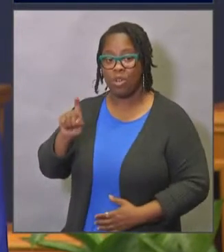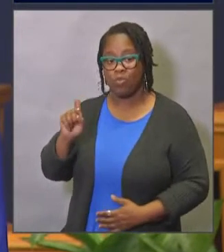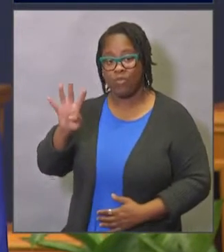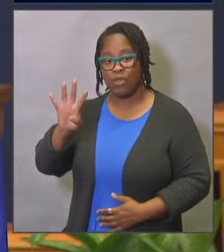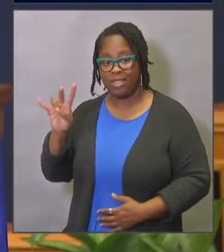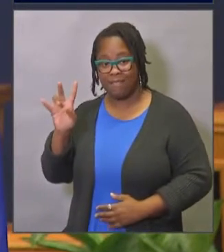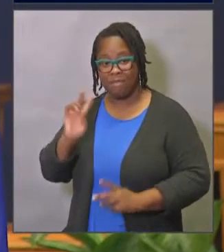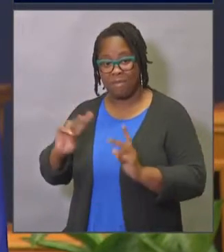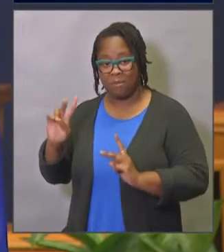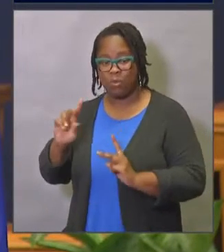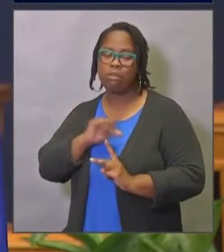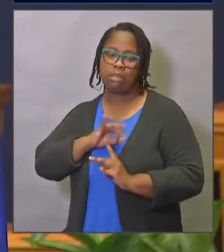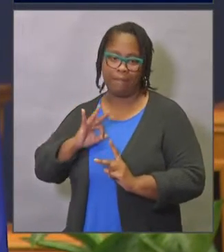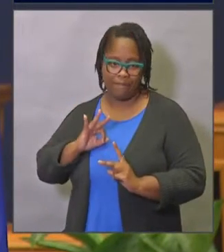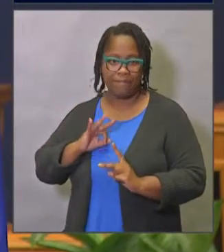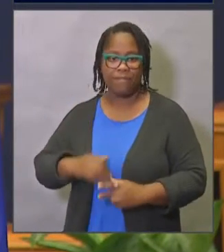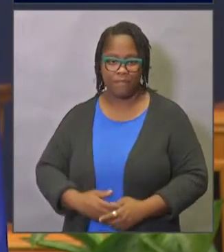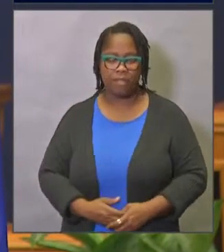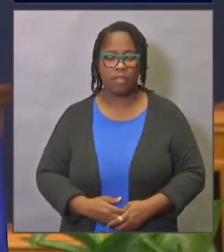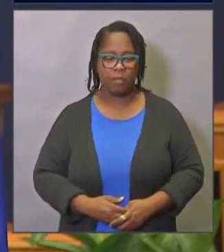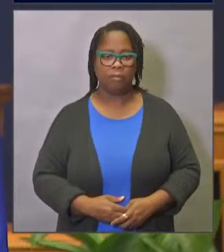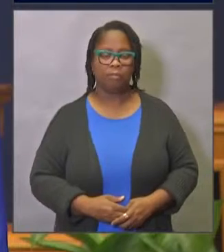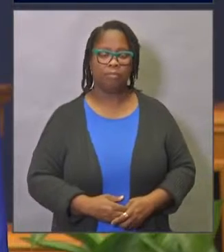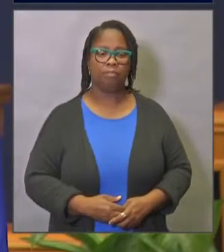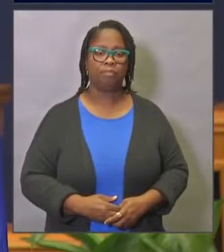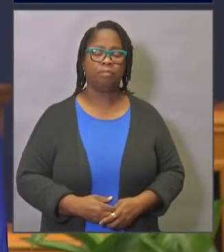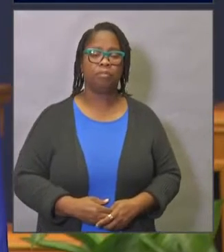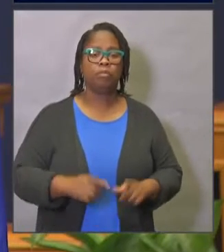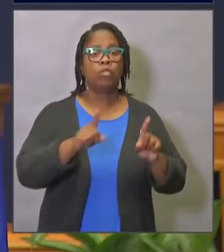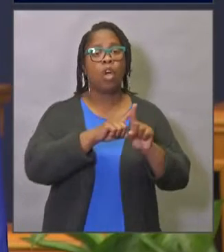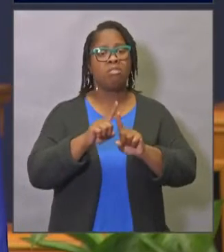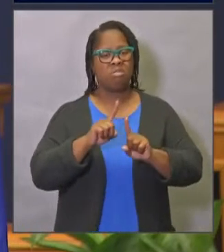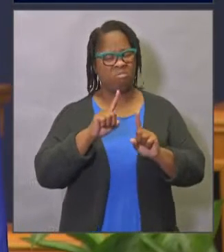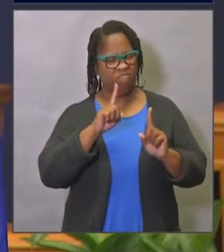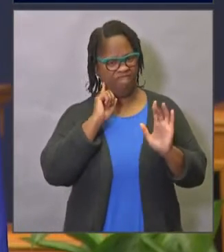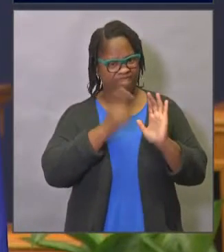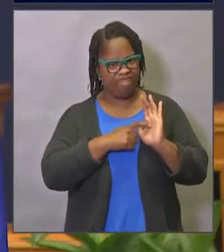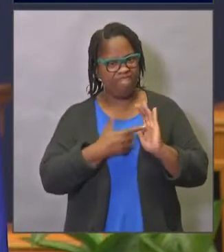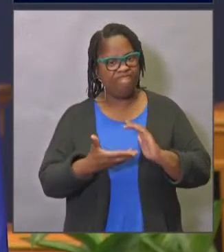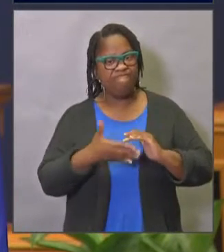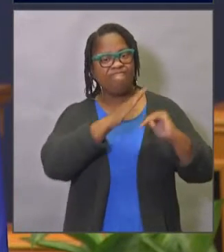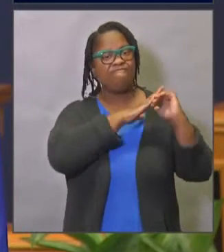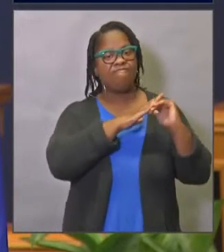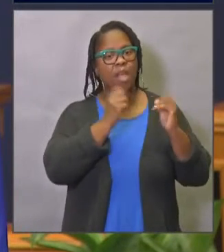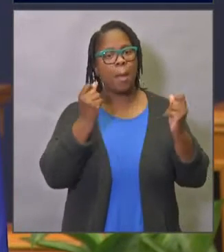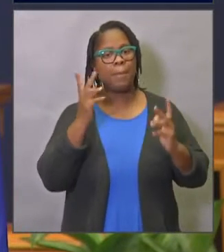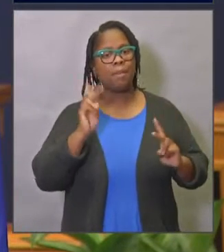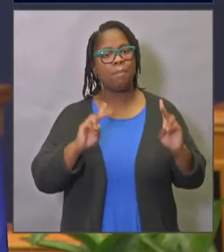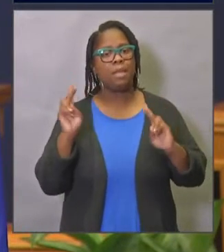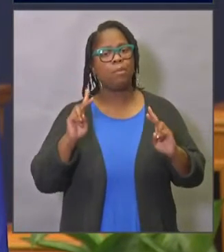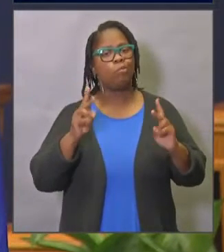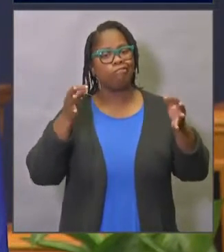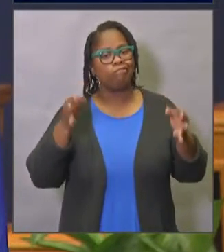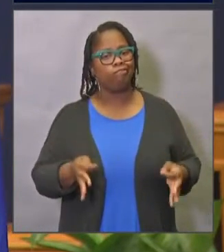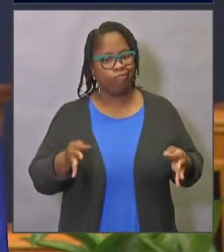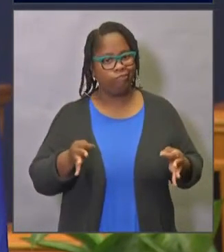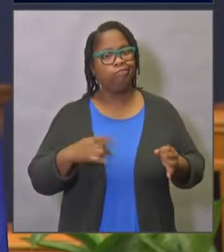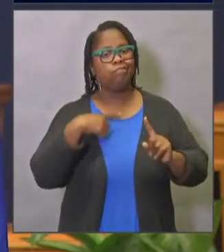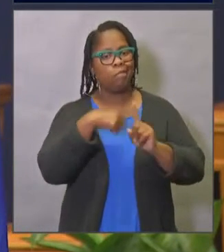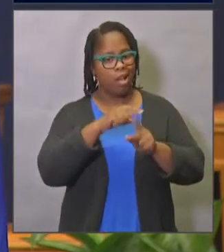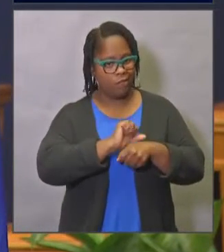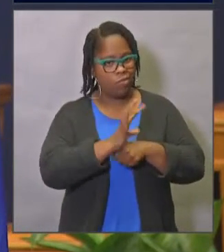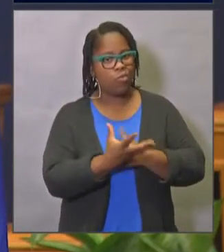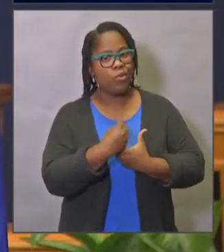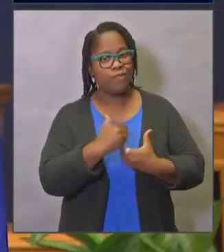25,147 among staff. We're also reporting an increase in the number of confirmed cases at some point